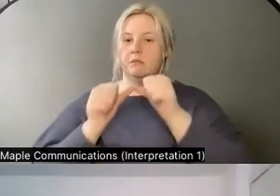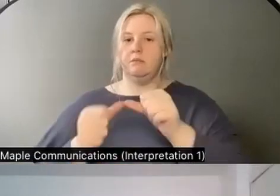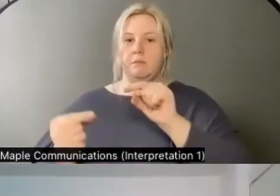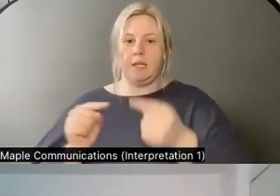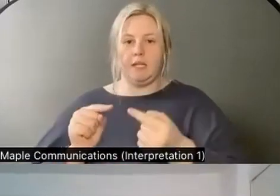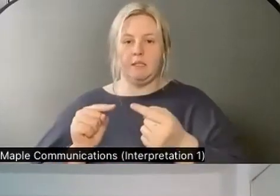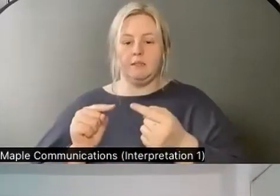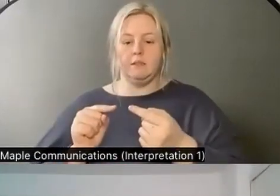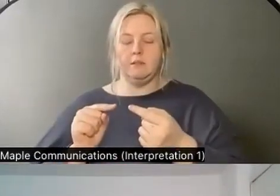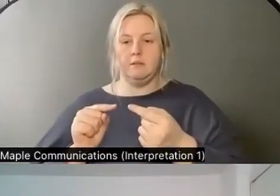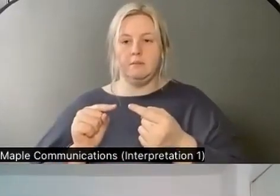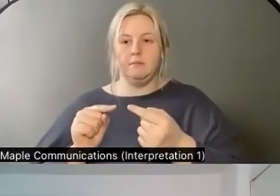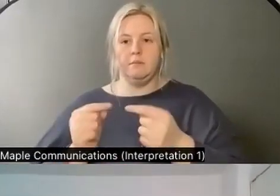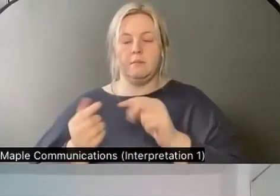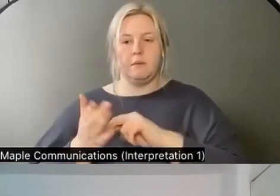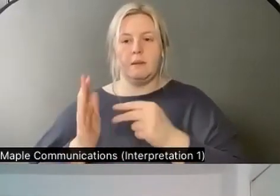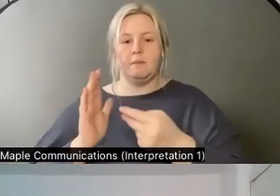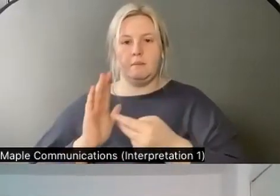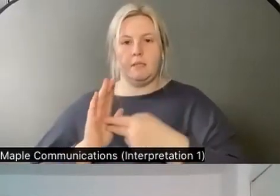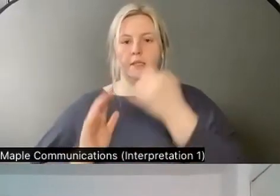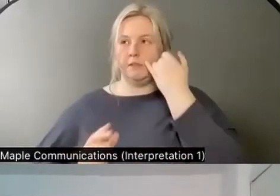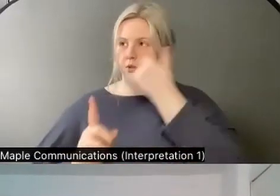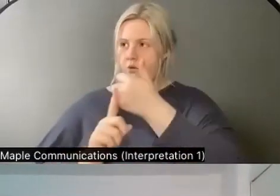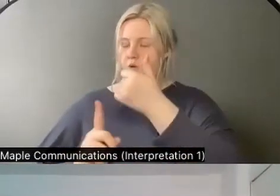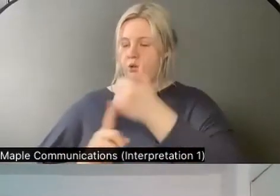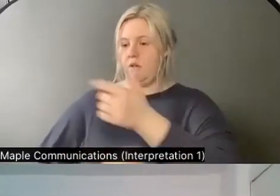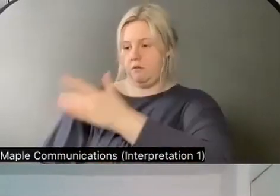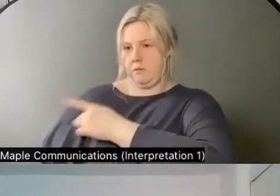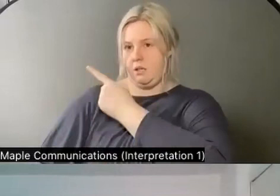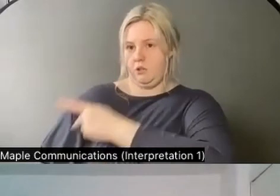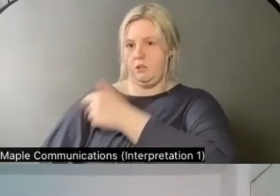Automatically puts you in a category that